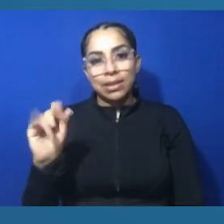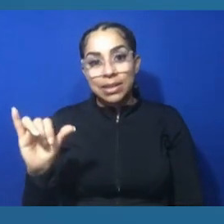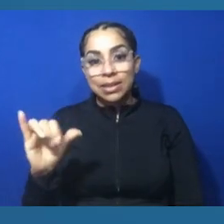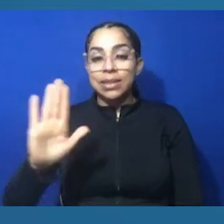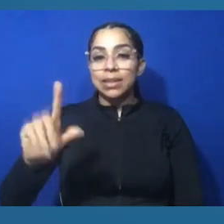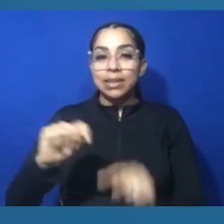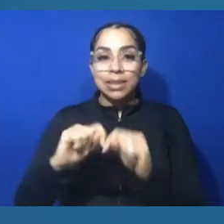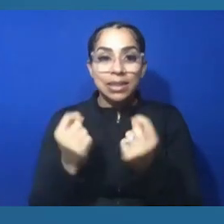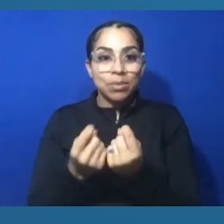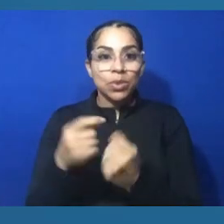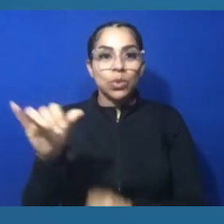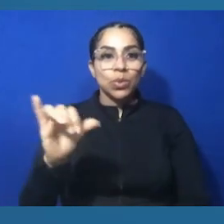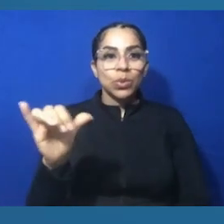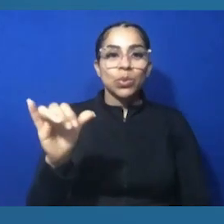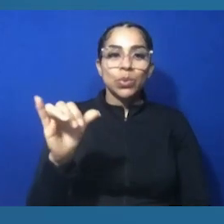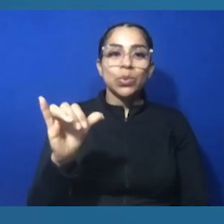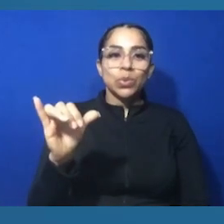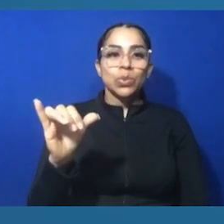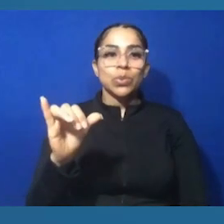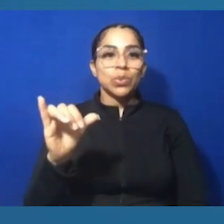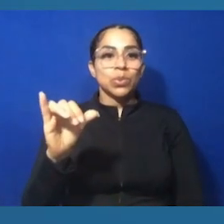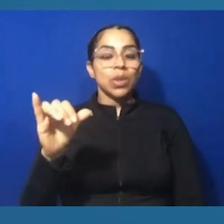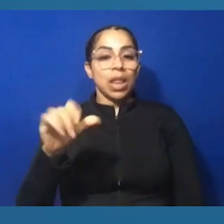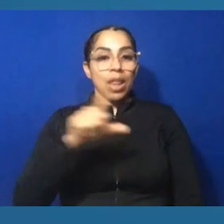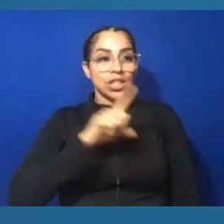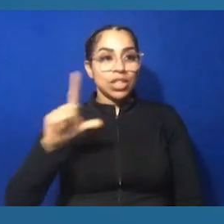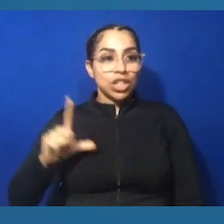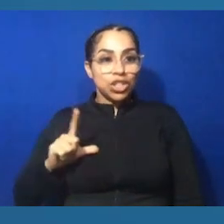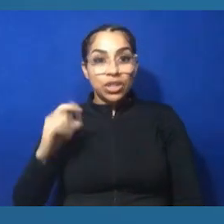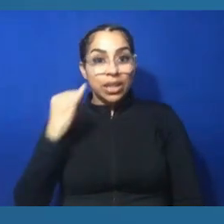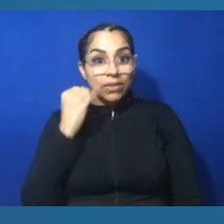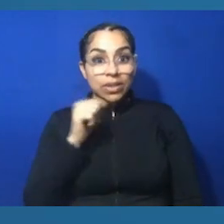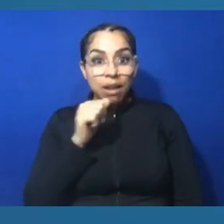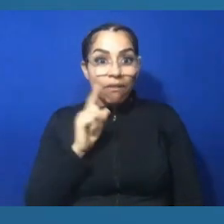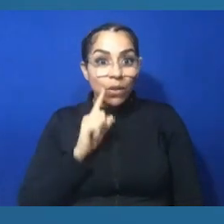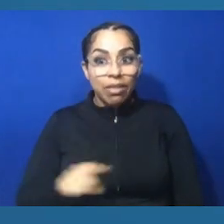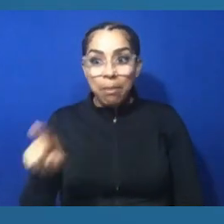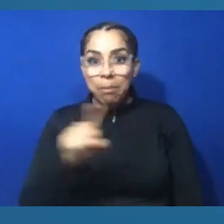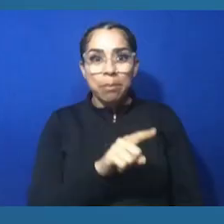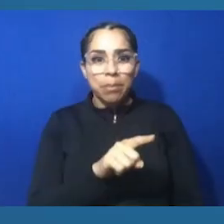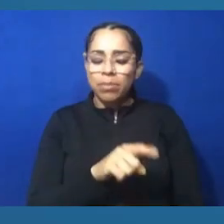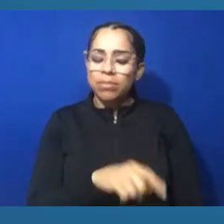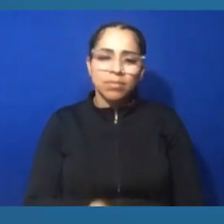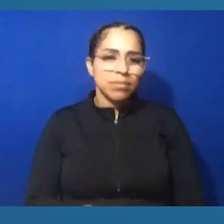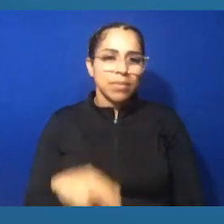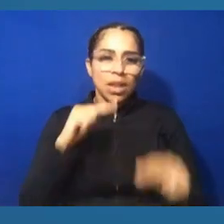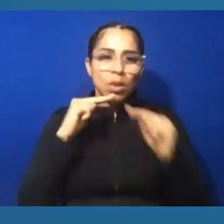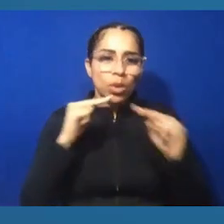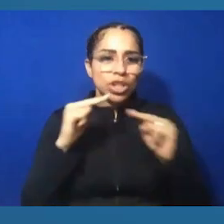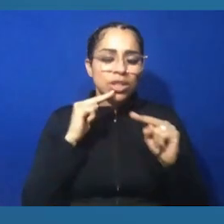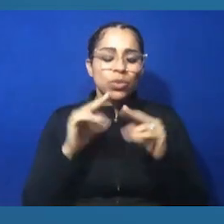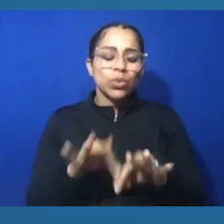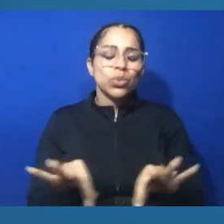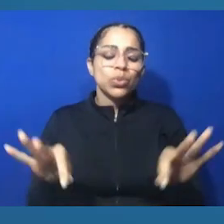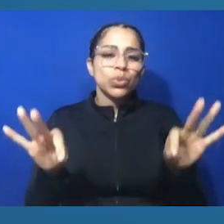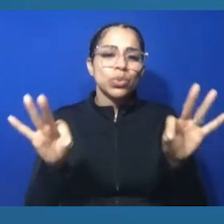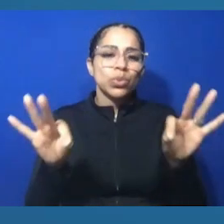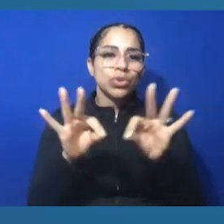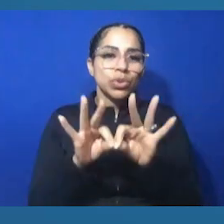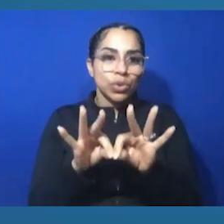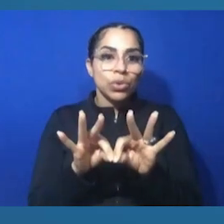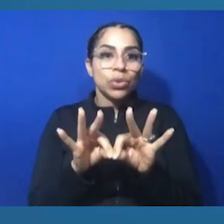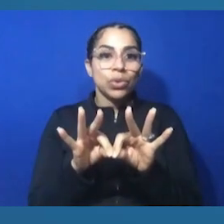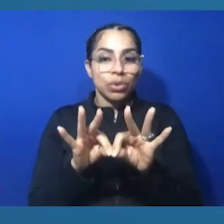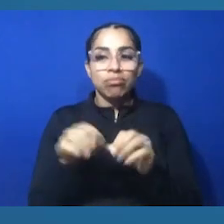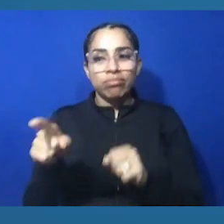of the legislature, because if it wasn't for them, these negotiations were crucial, but they generated monumental compromise